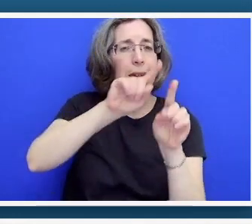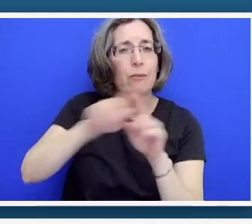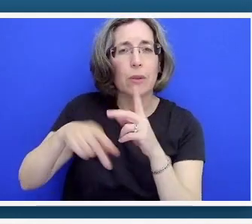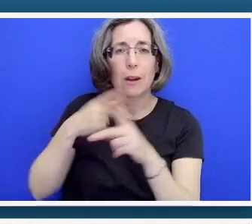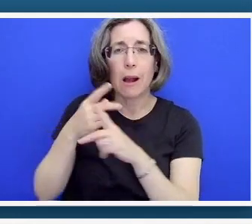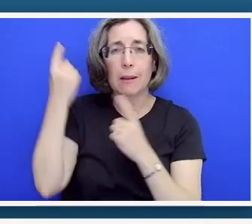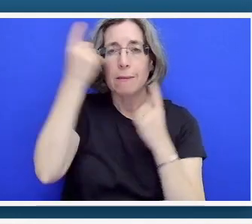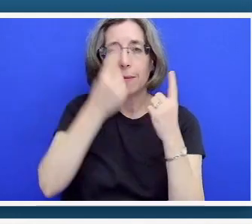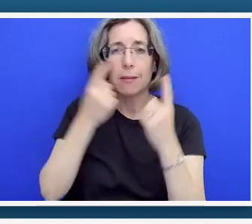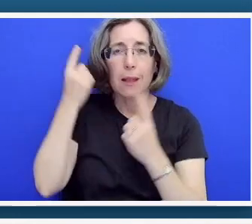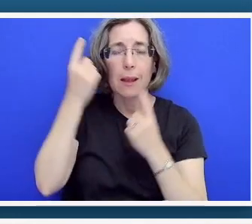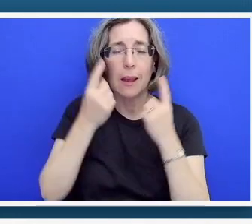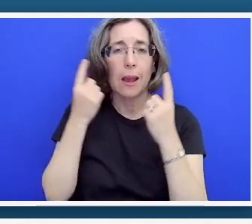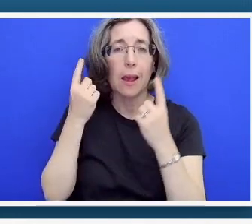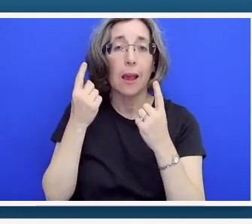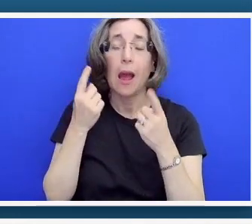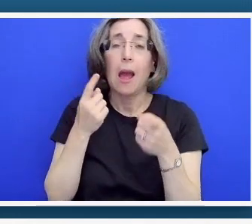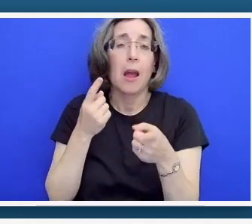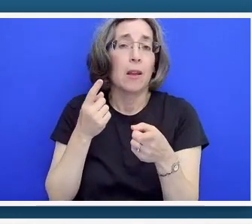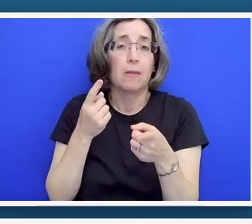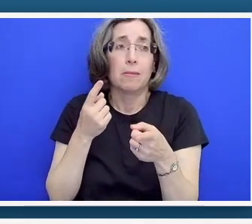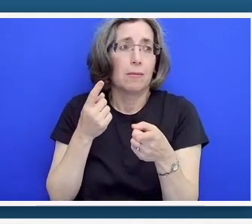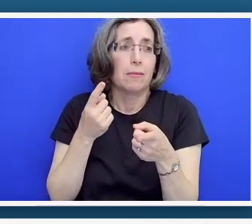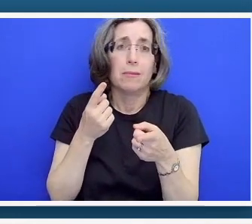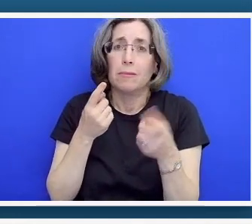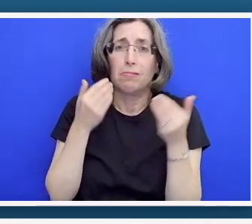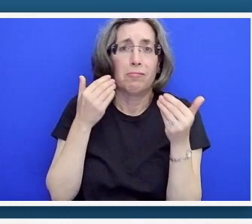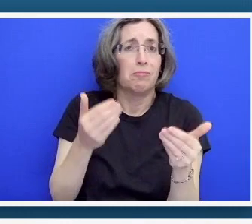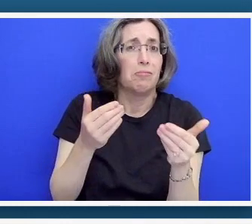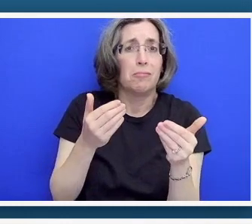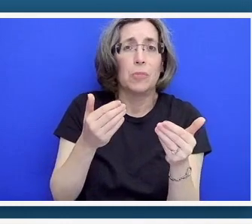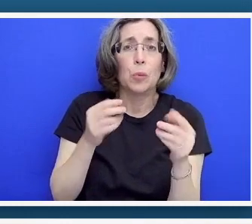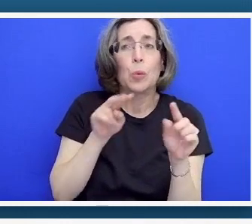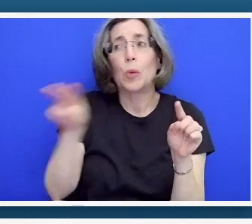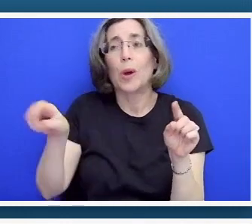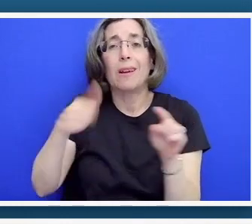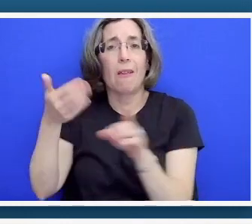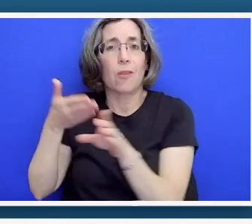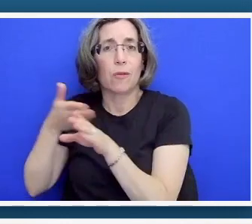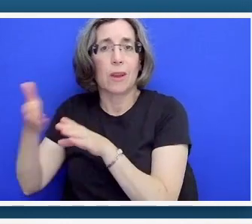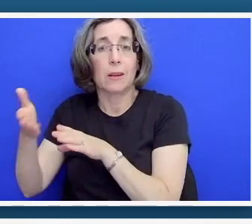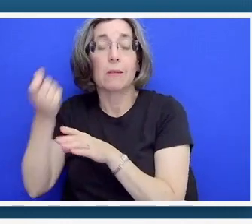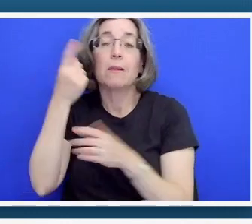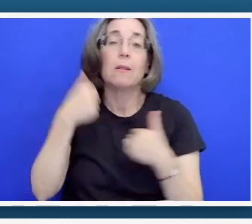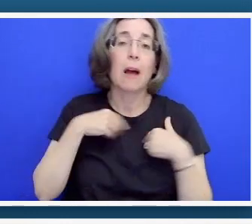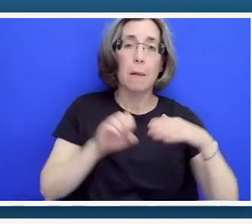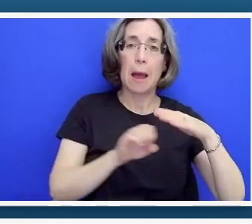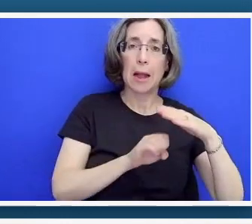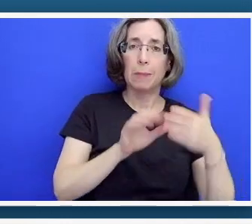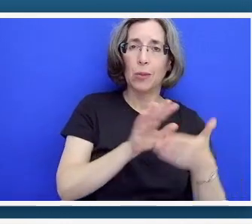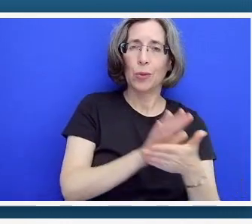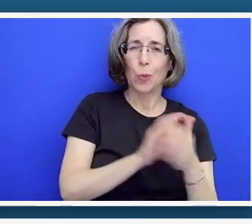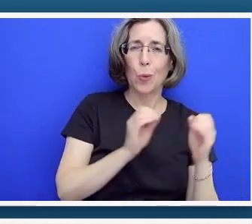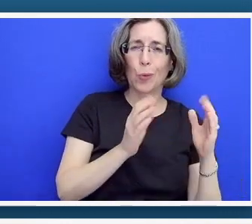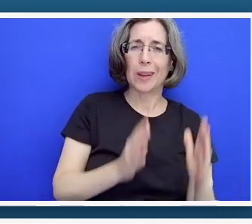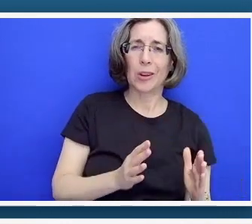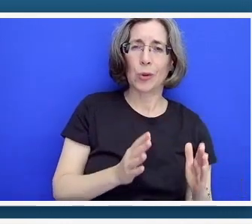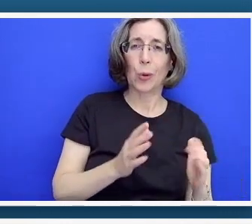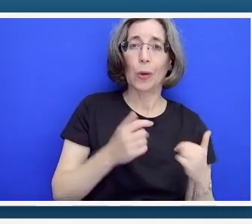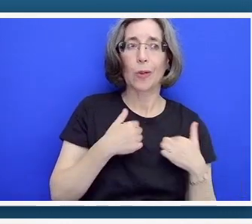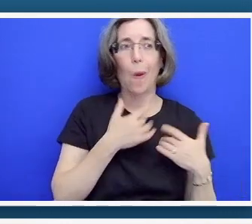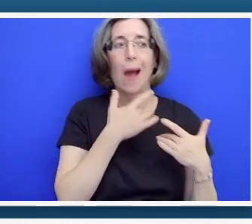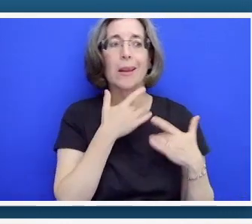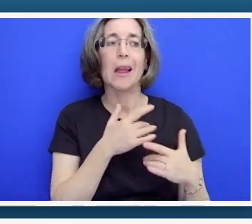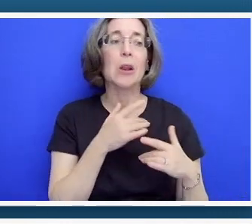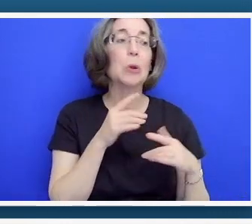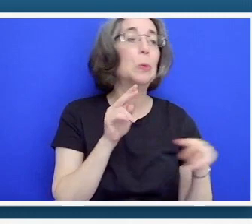your teaching level. So as an elementary teacher, yes, I'm drawn to other elementary teachers, but I have found